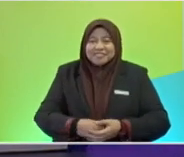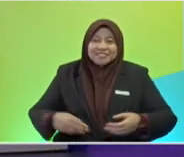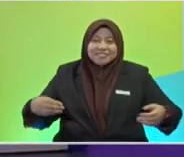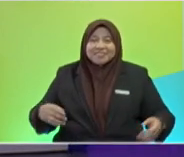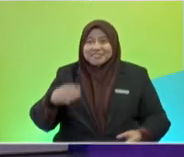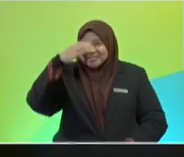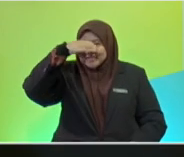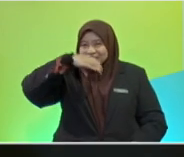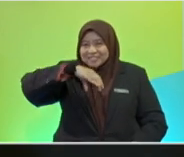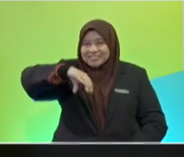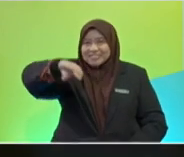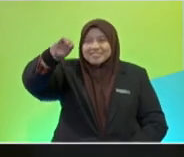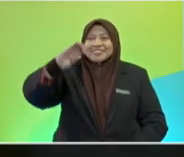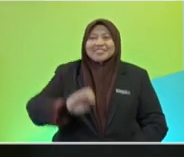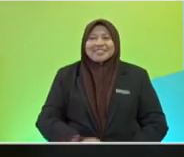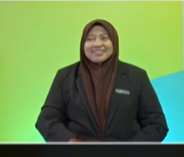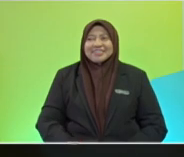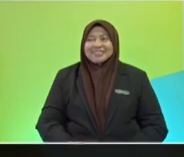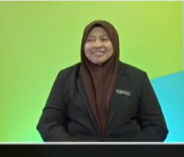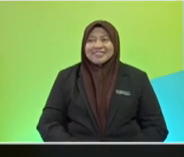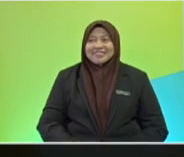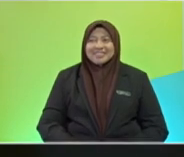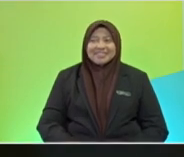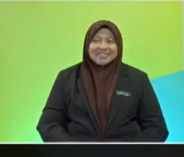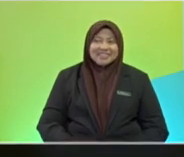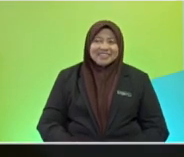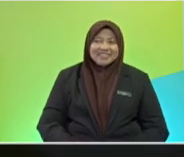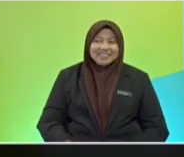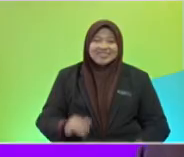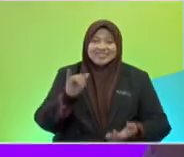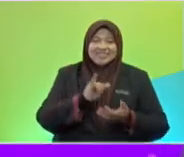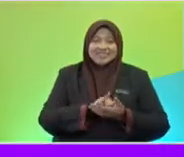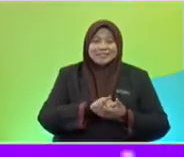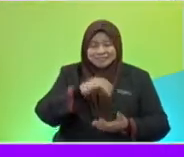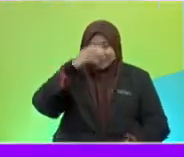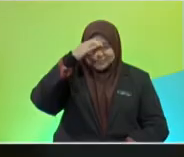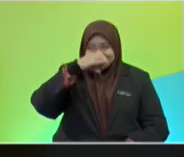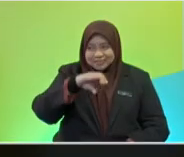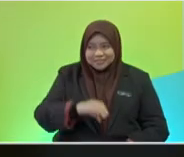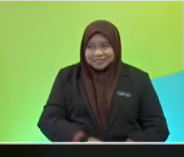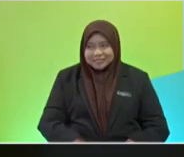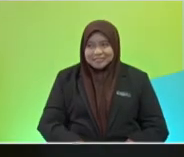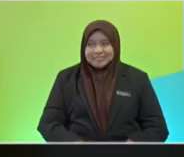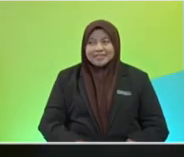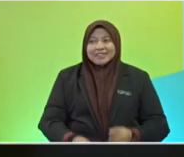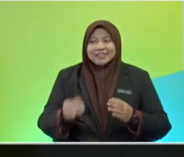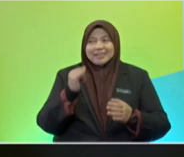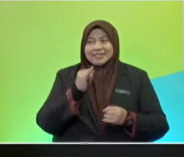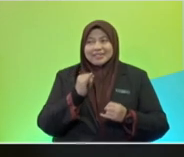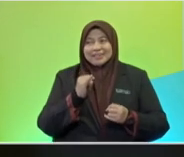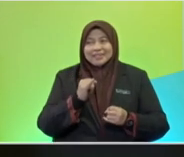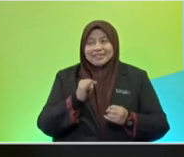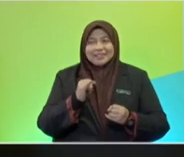Yes, it is. Okay. Look at that. Okay. All right. And now let's do the third one. This is going to